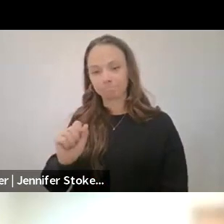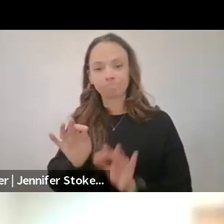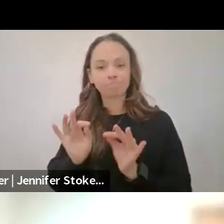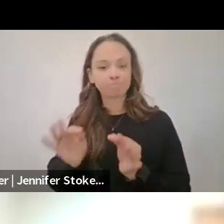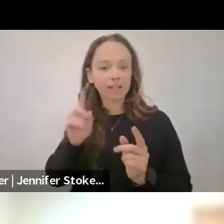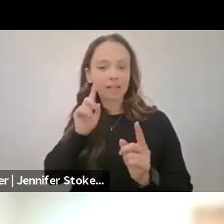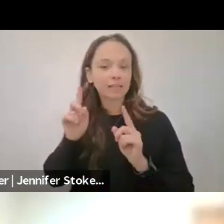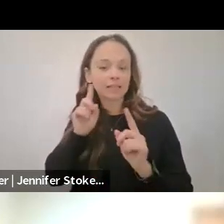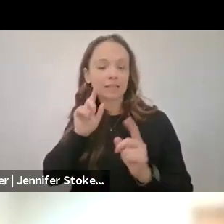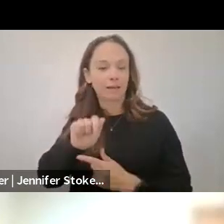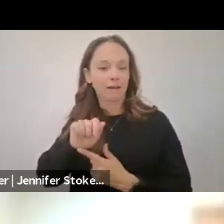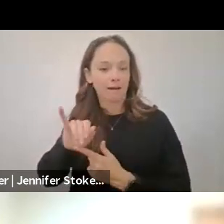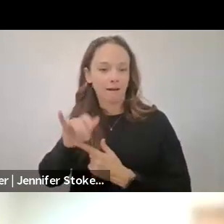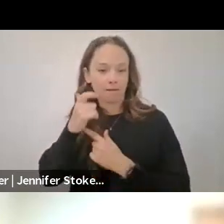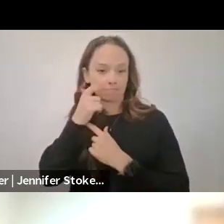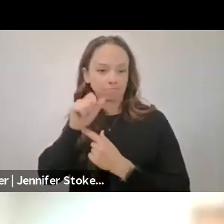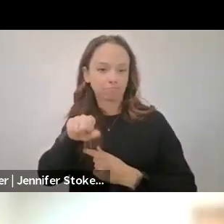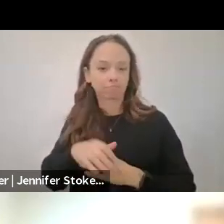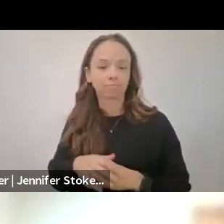intelligence, recently,